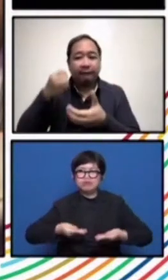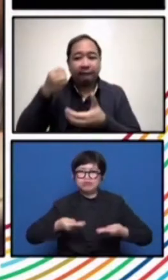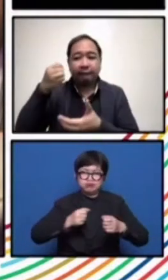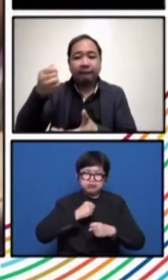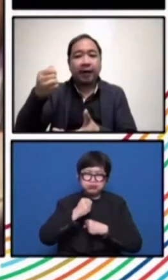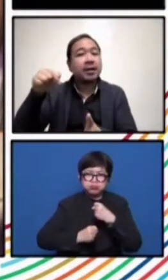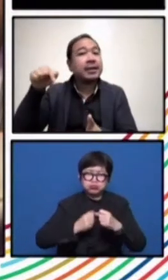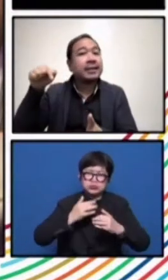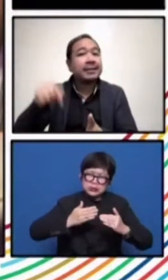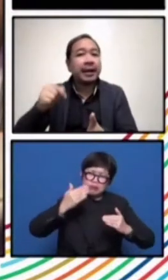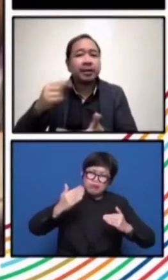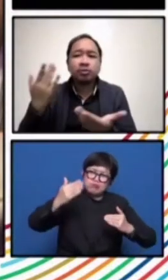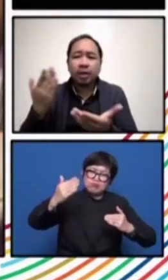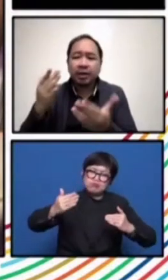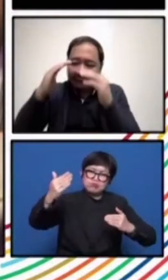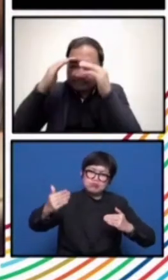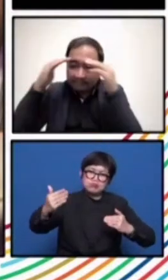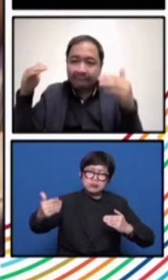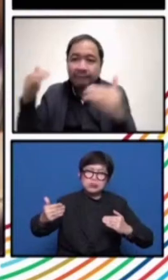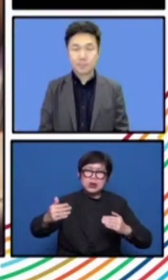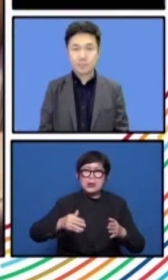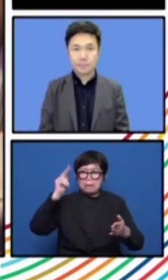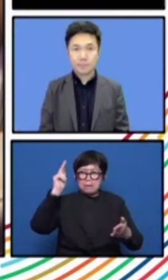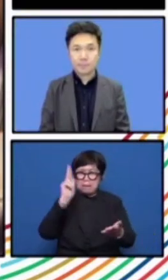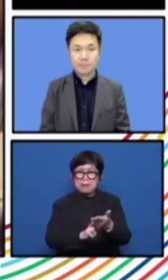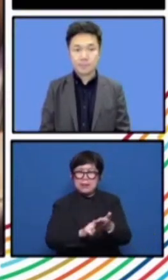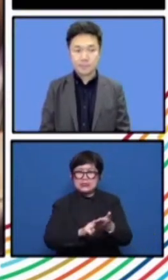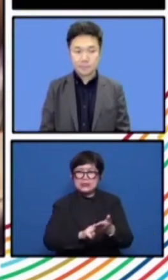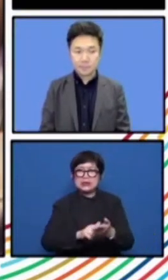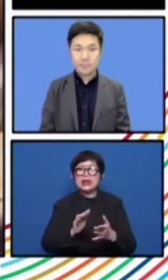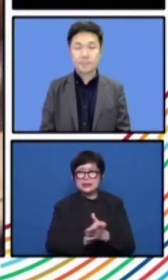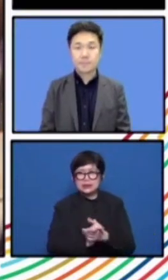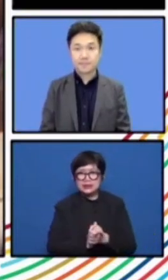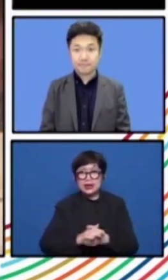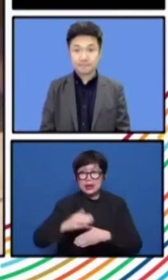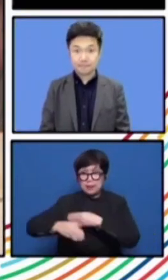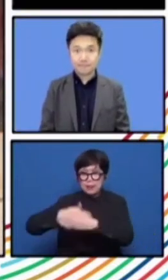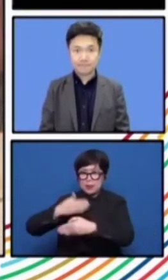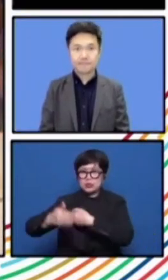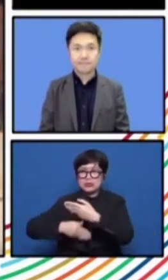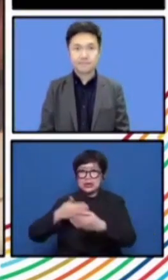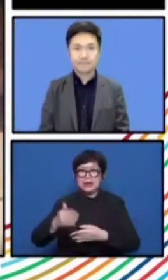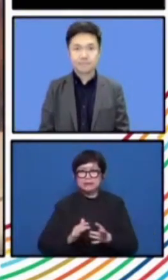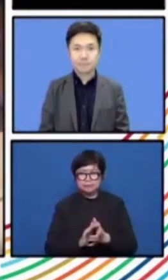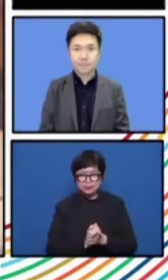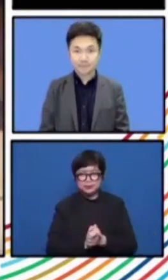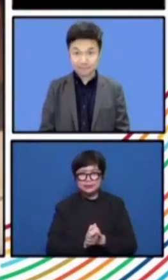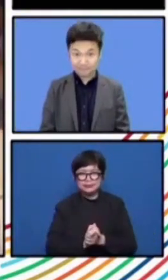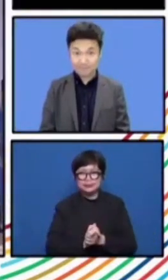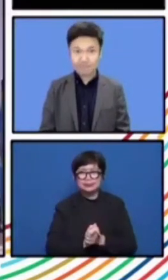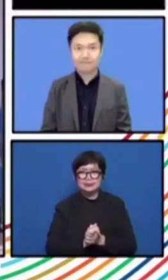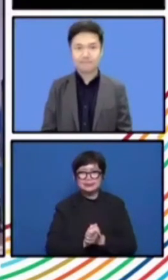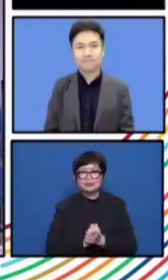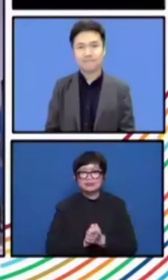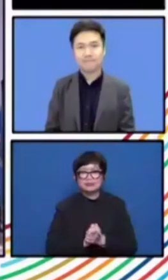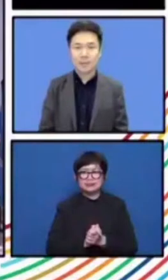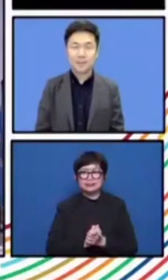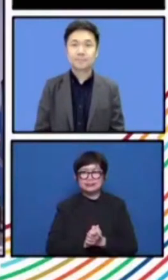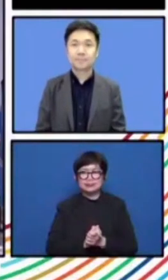particular emphasis on involving the private sector thank you thank you